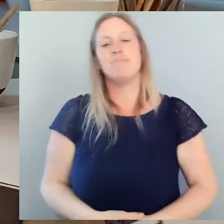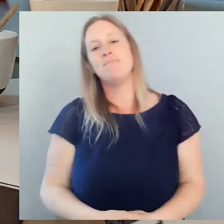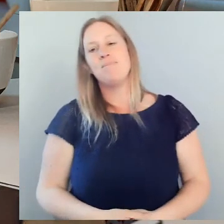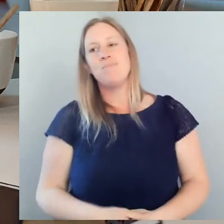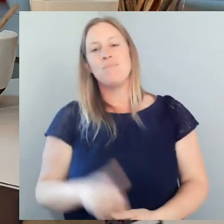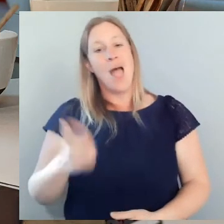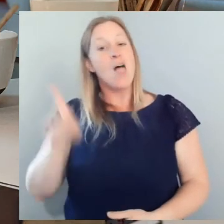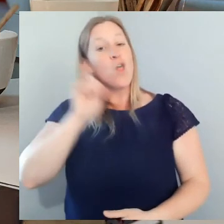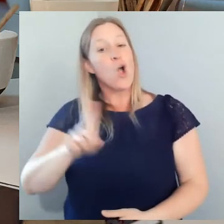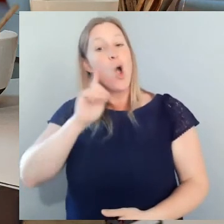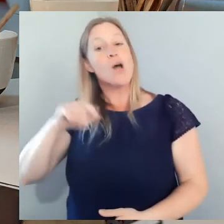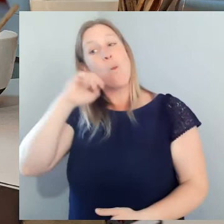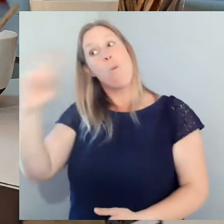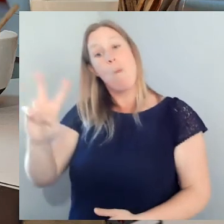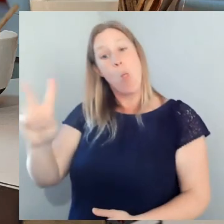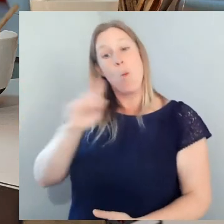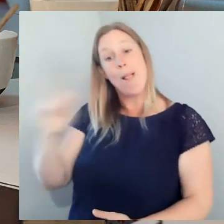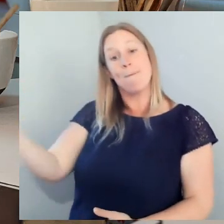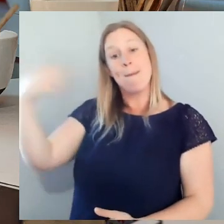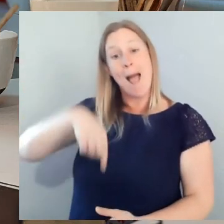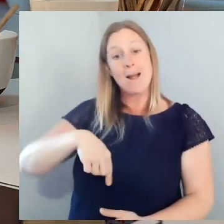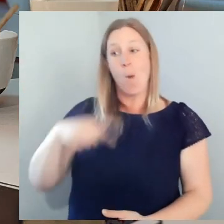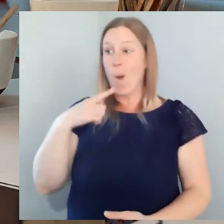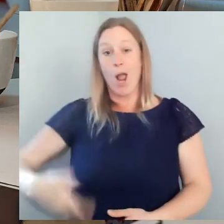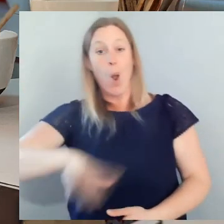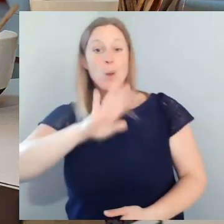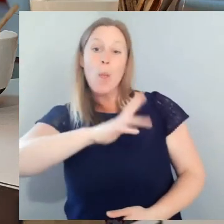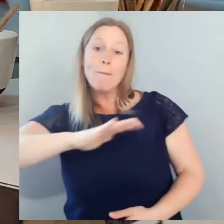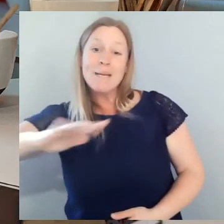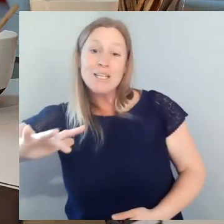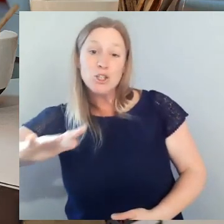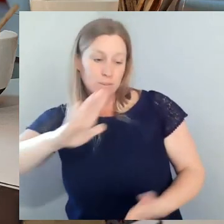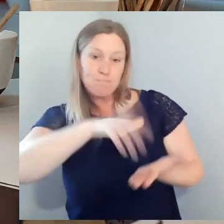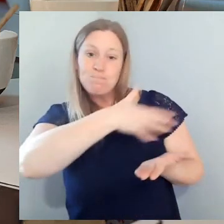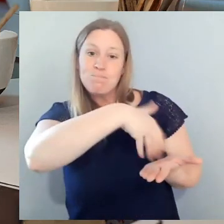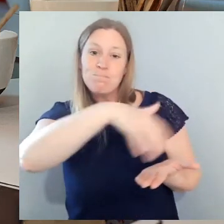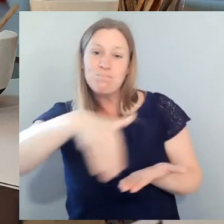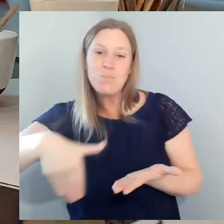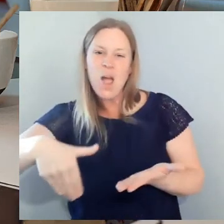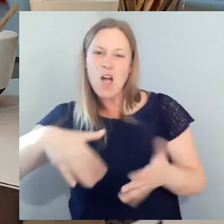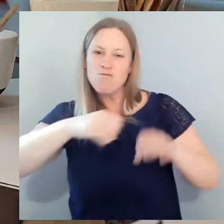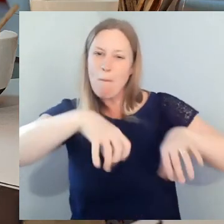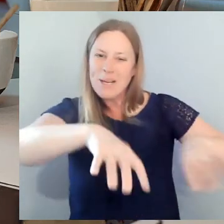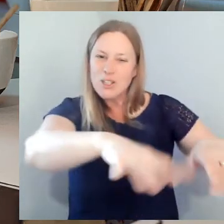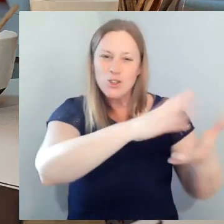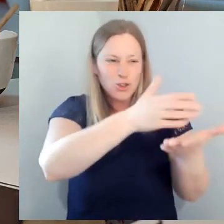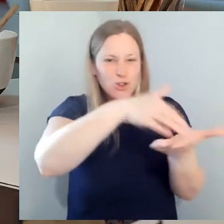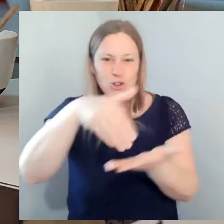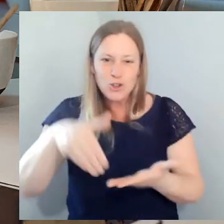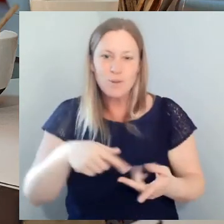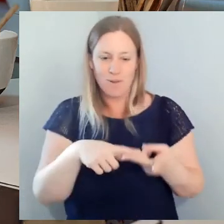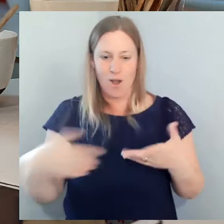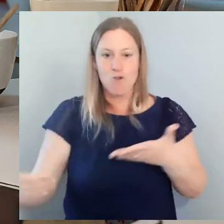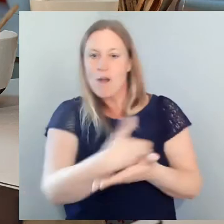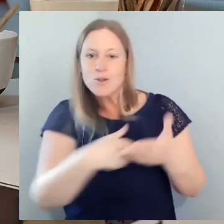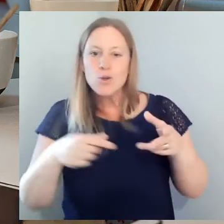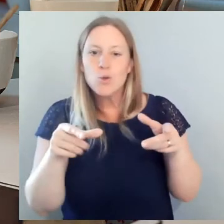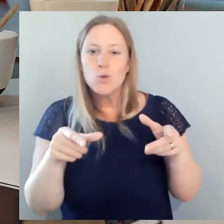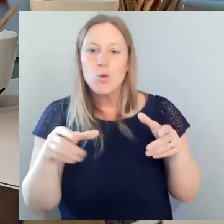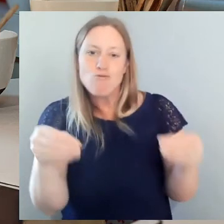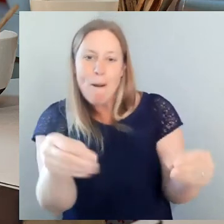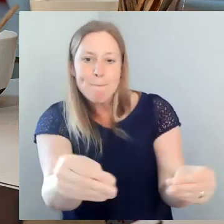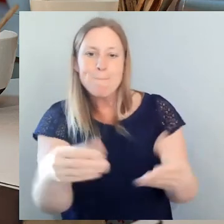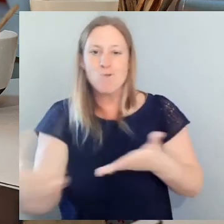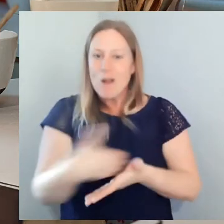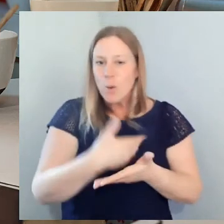scarves. And the girls are coming back. We're going to clear plastic waste from the beaches, rescue the fishes